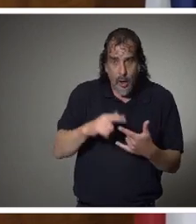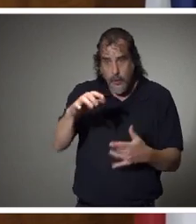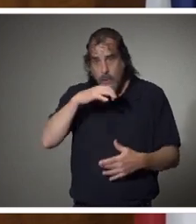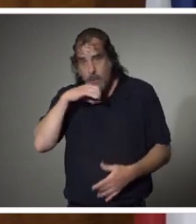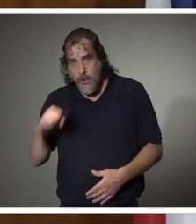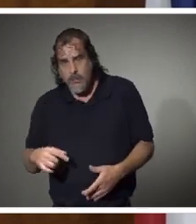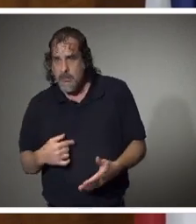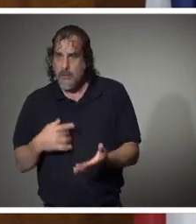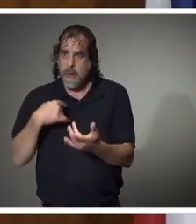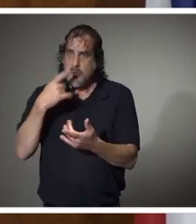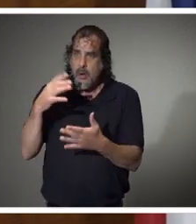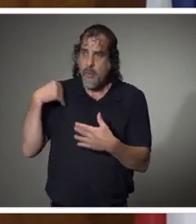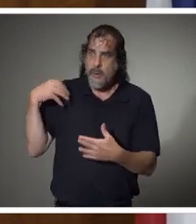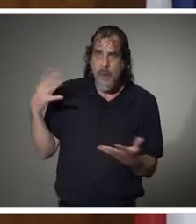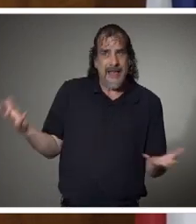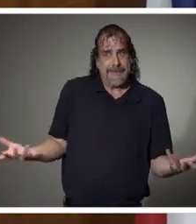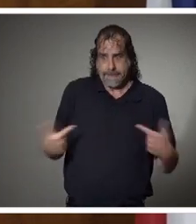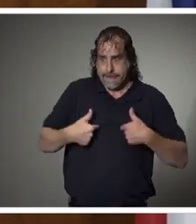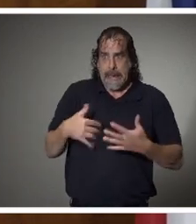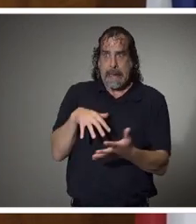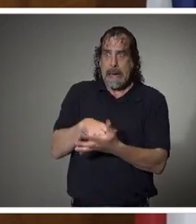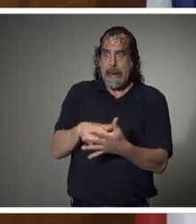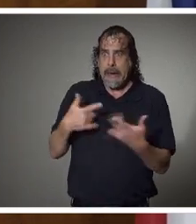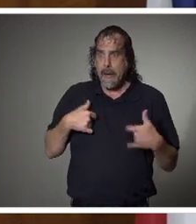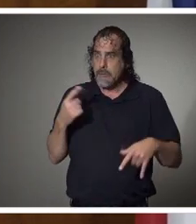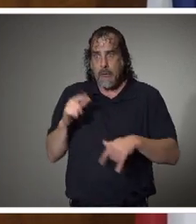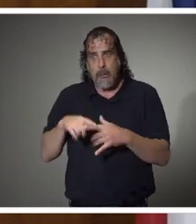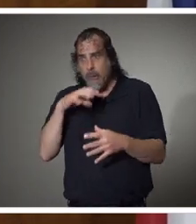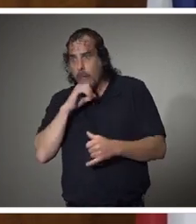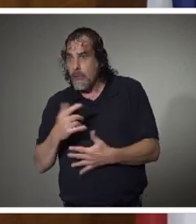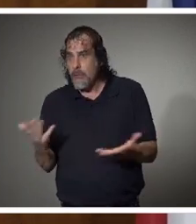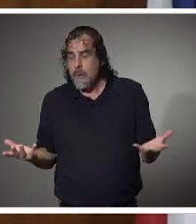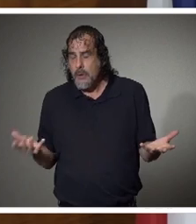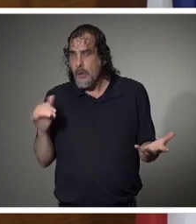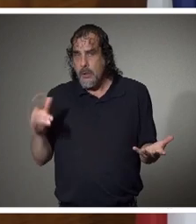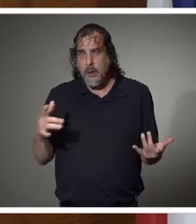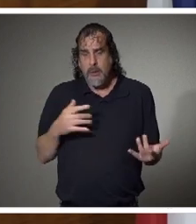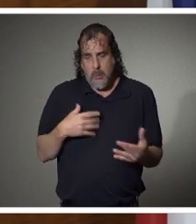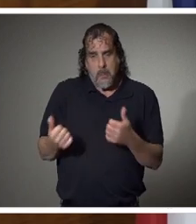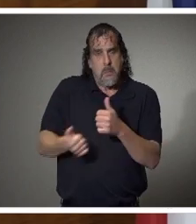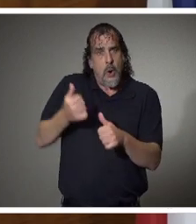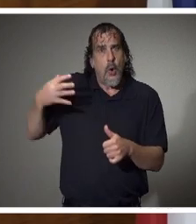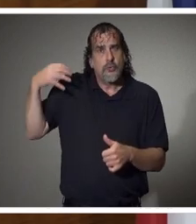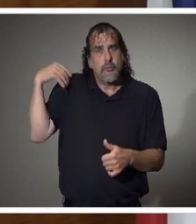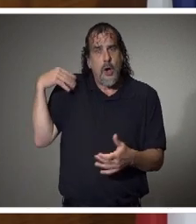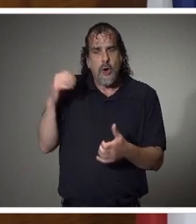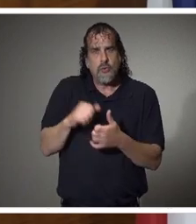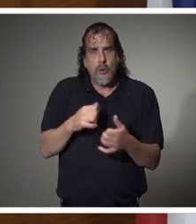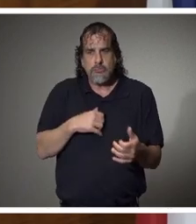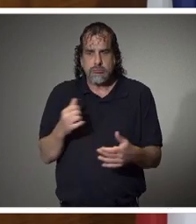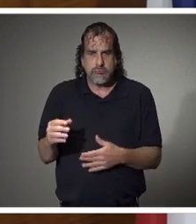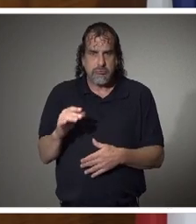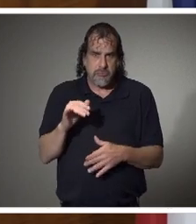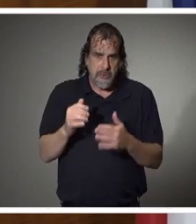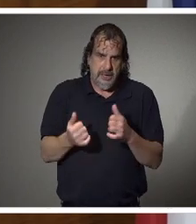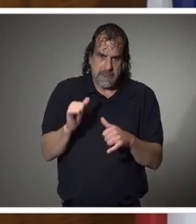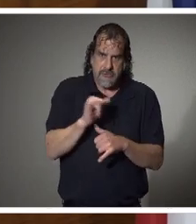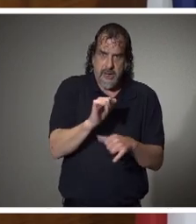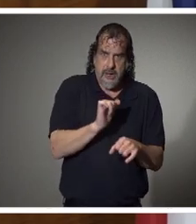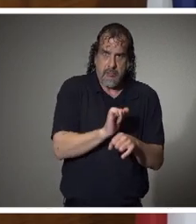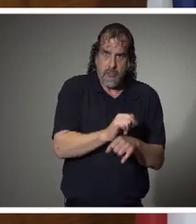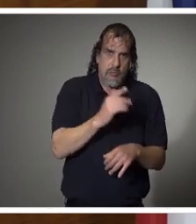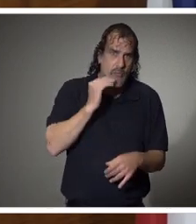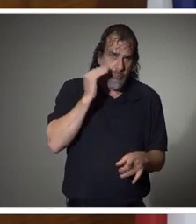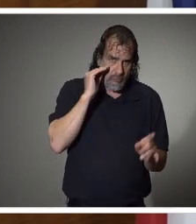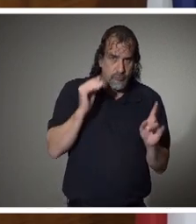please talk to your employer. I think most employers will want to work with them to put them in a position to either stay at home, if